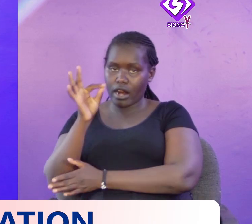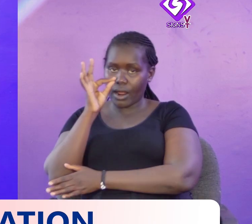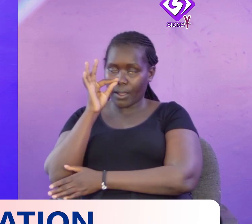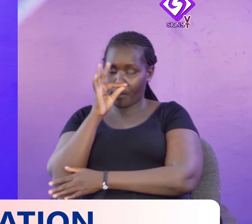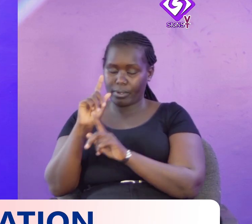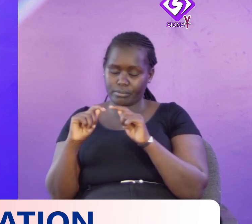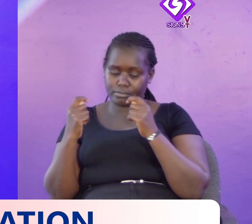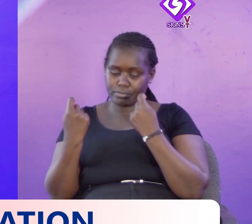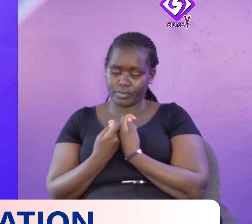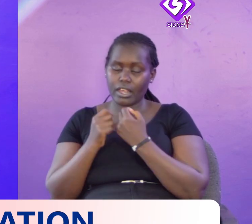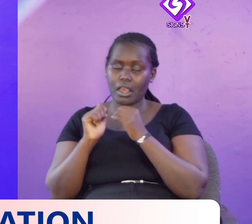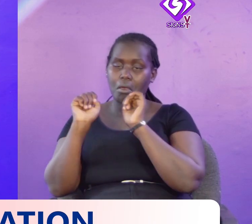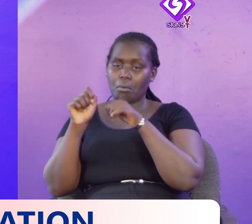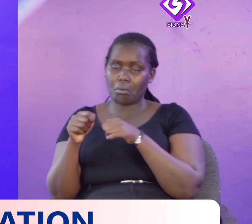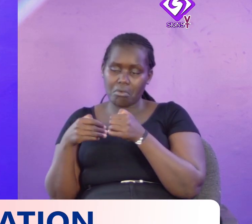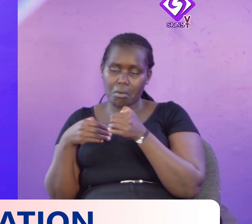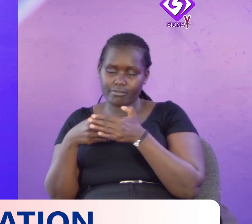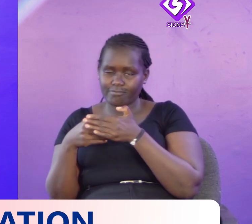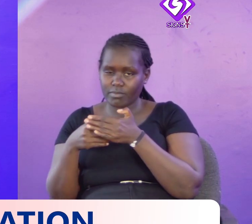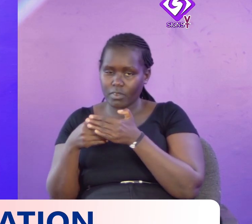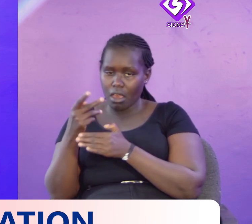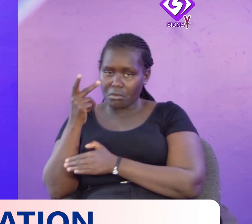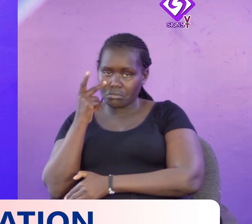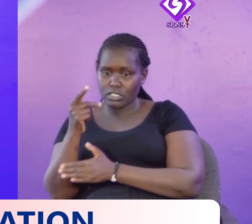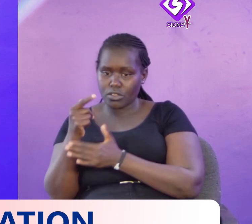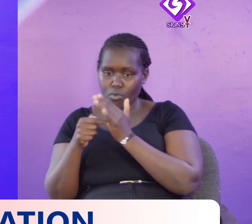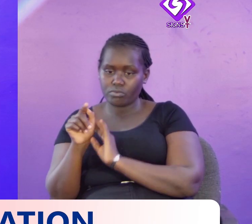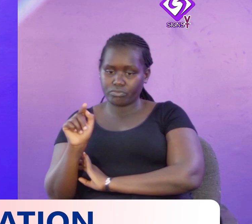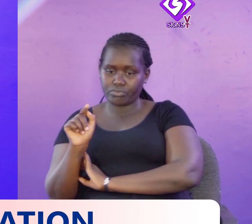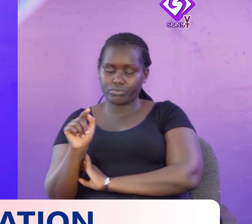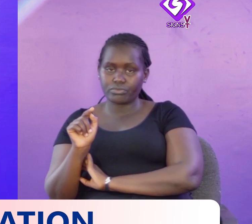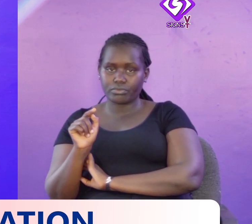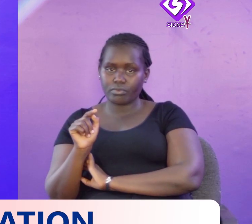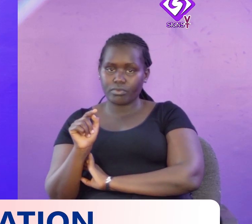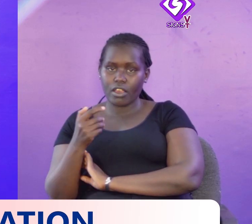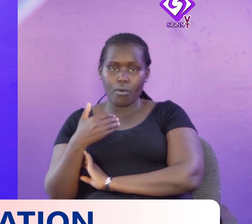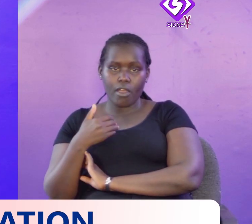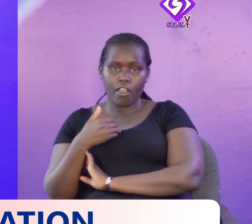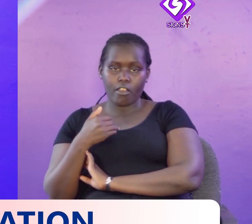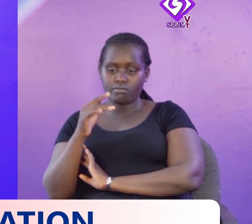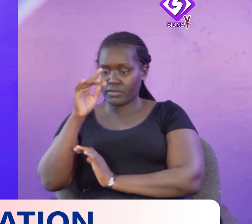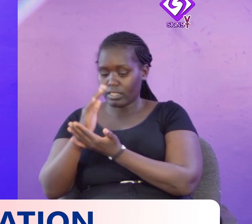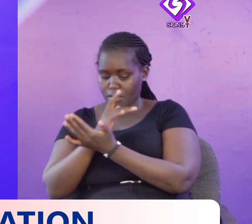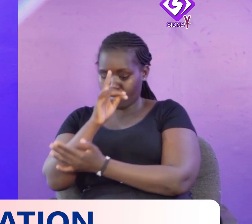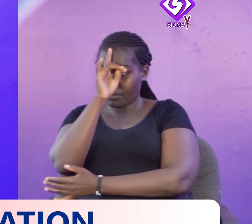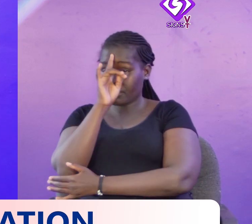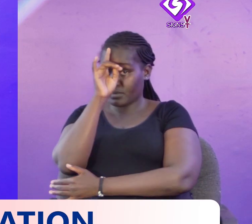team, you could almost see that, hey, there was some serious thought.